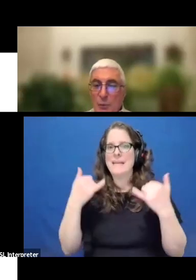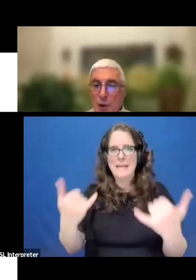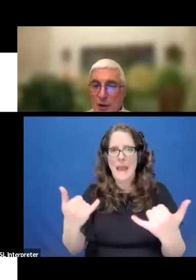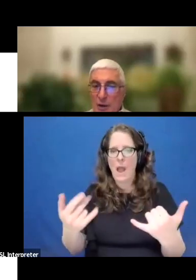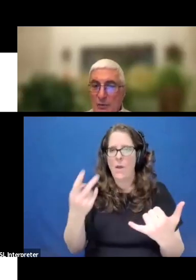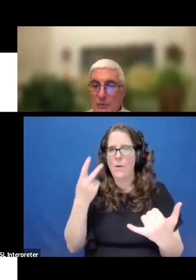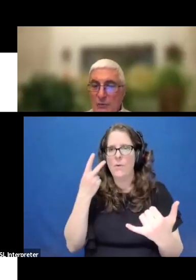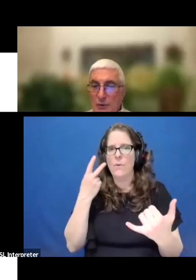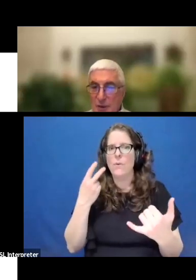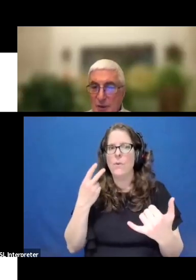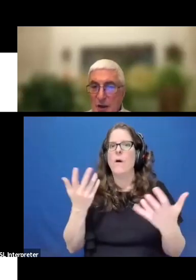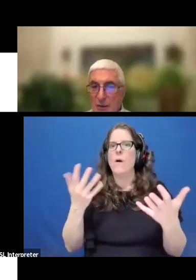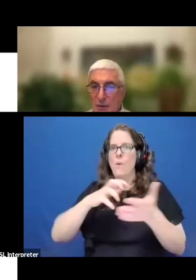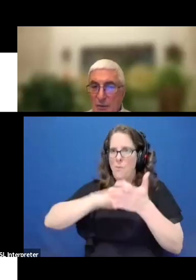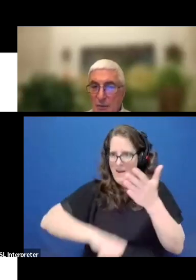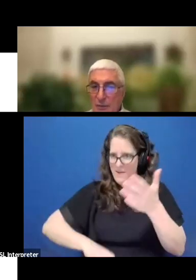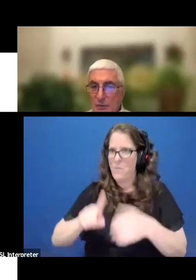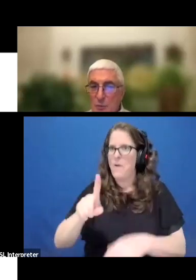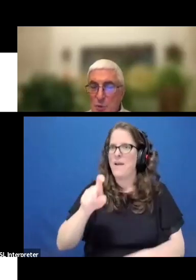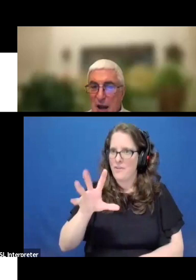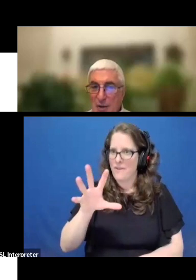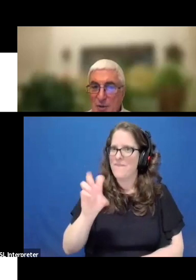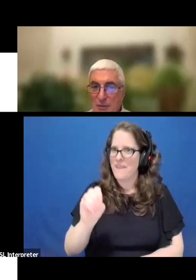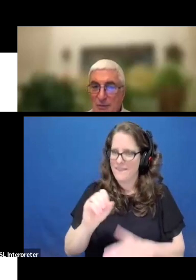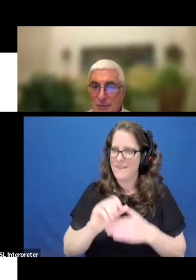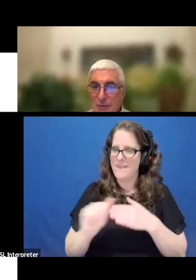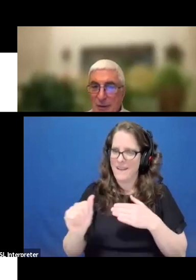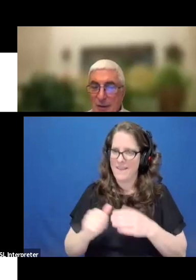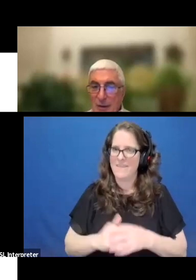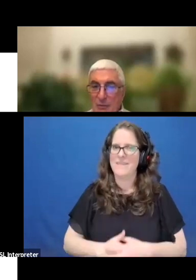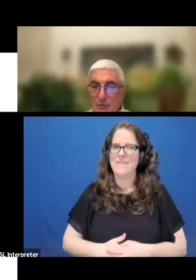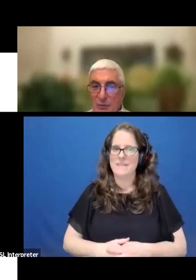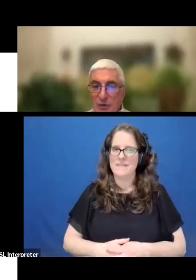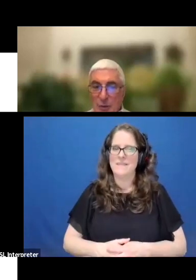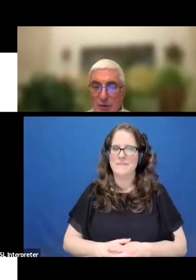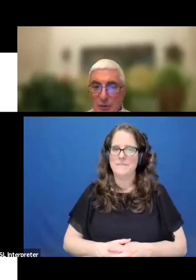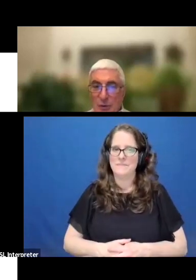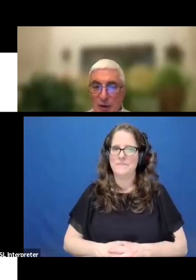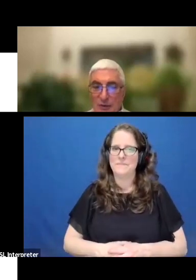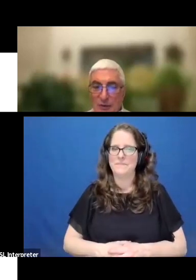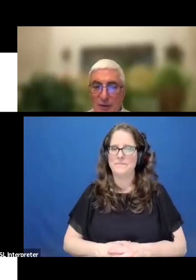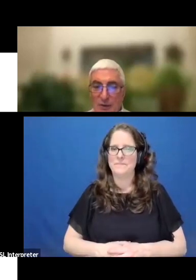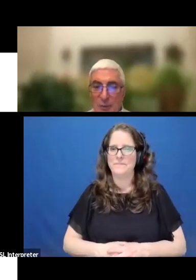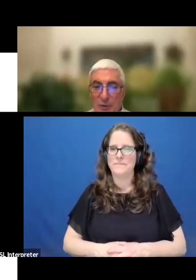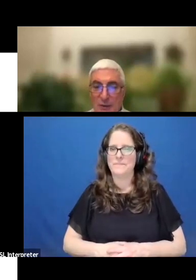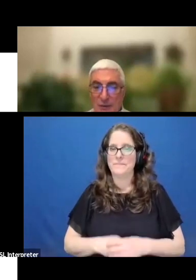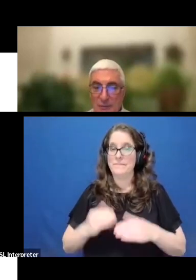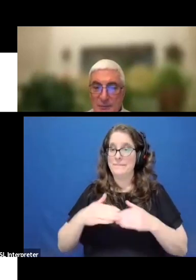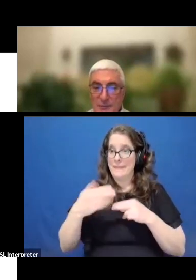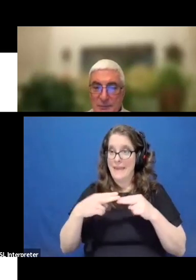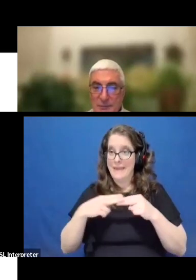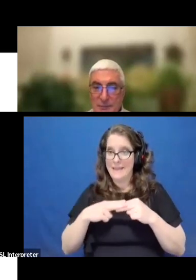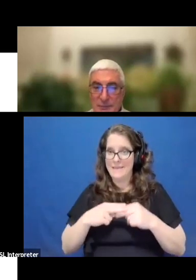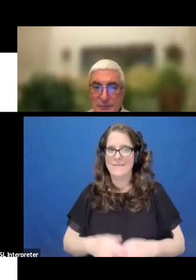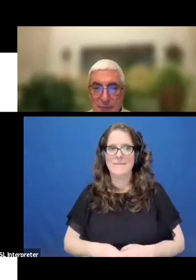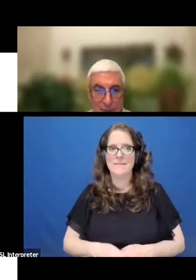another $150 subtraction from Phoebe's earnings. Next slide, please.